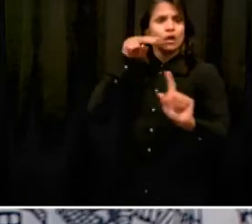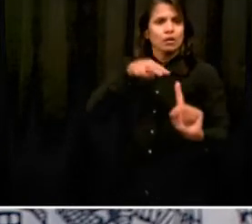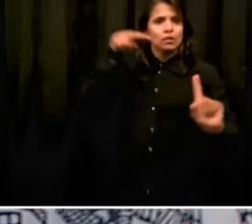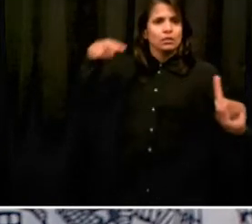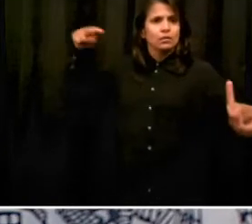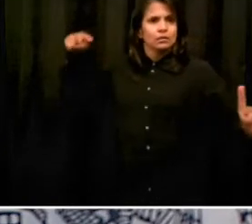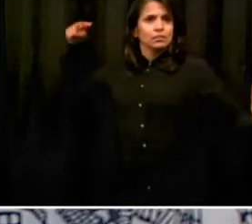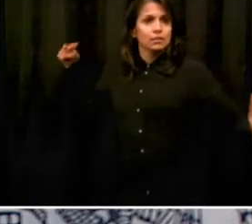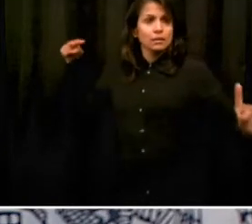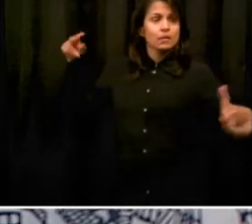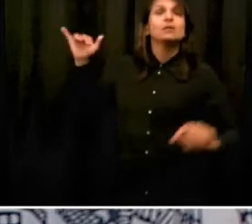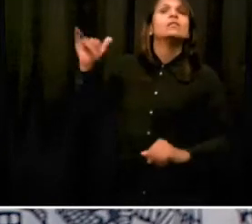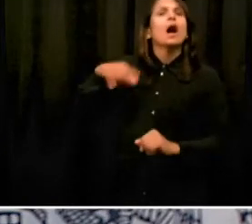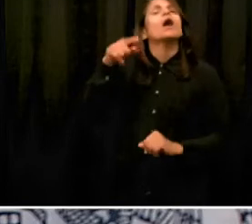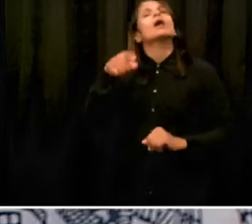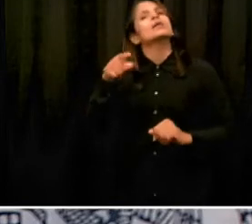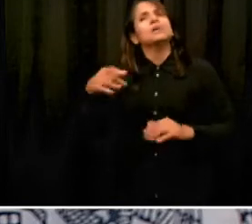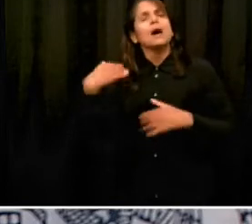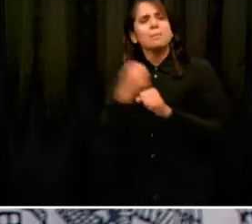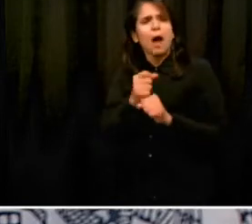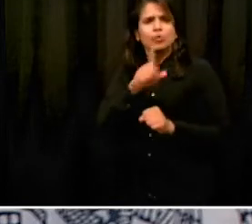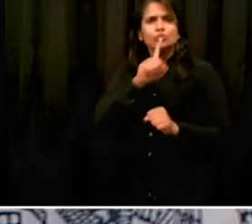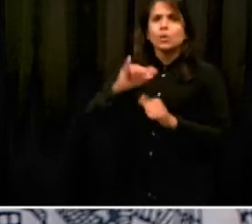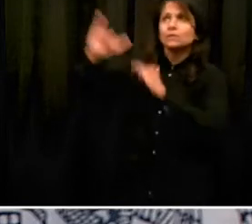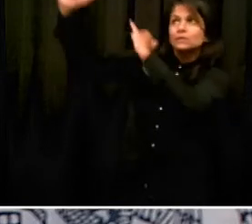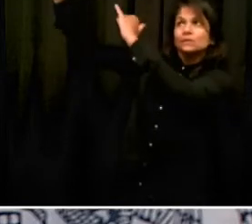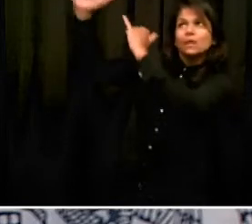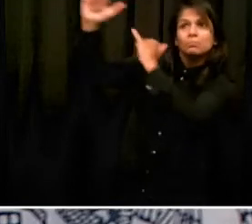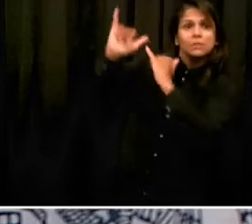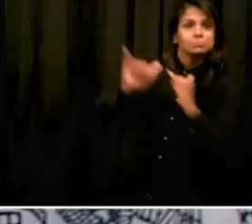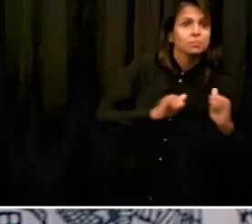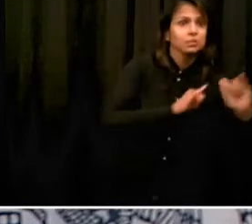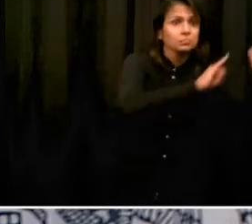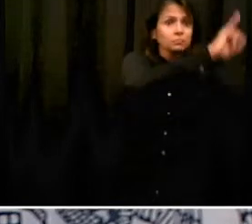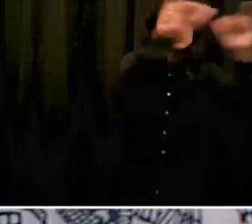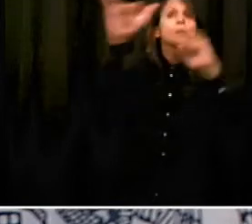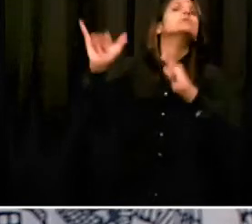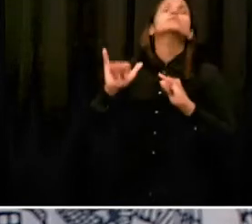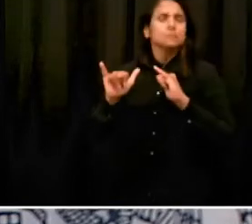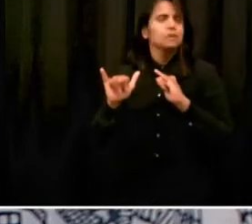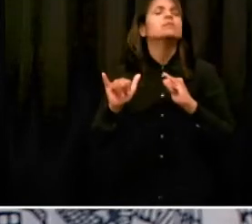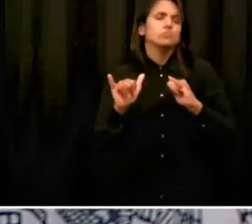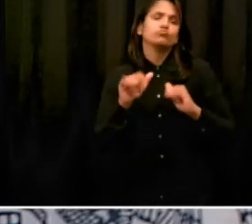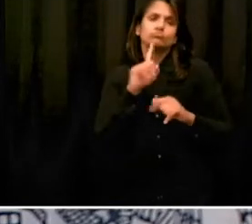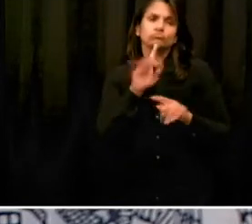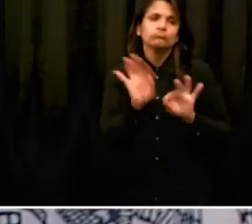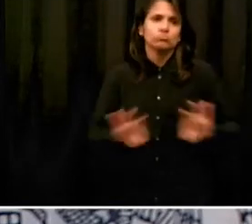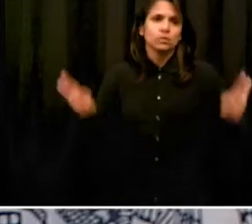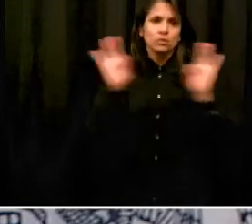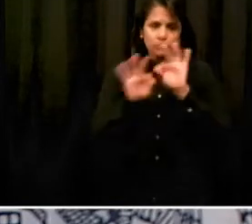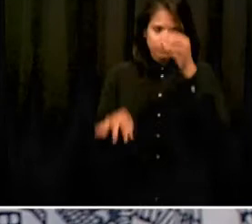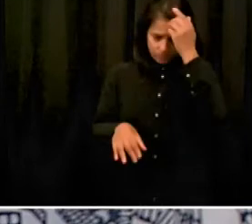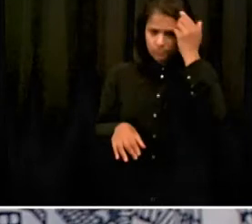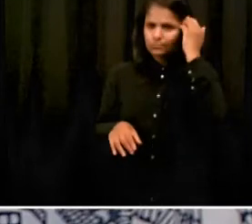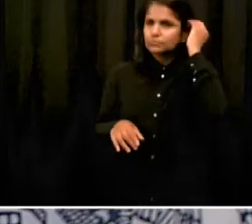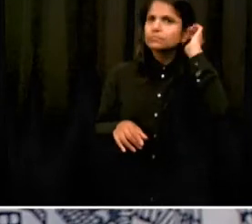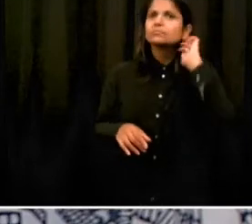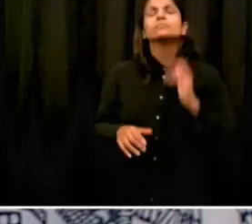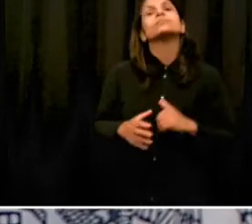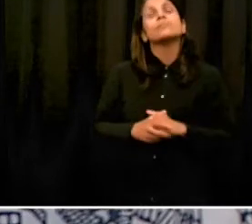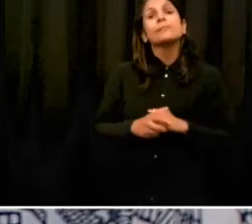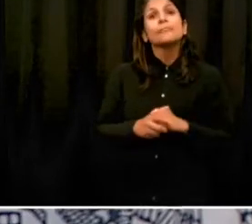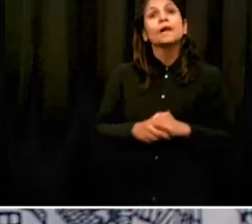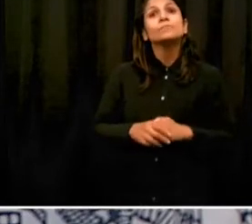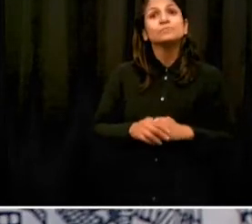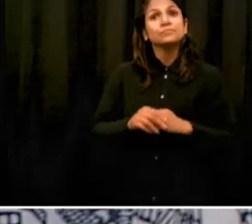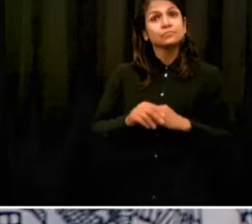way to actually ensure that a lot of people never end up involved with the criminal justice system and never end up involved in incarceration.